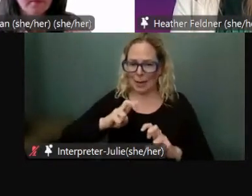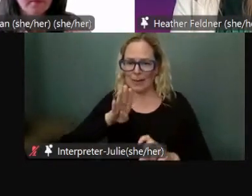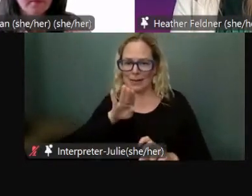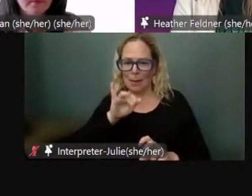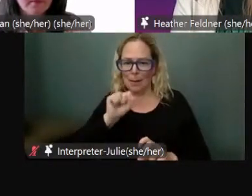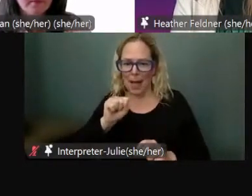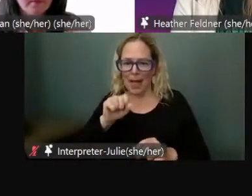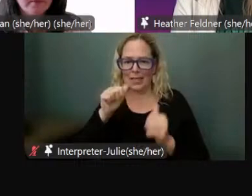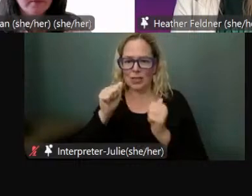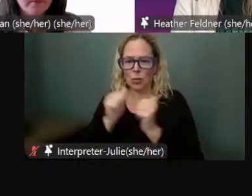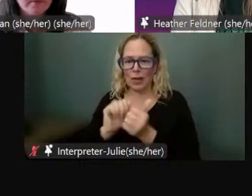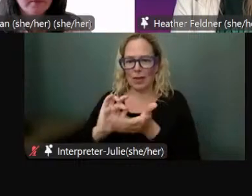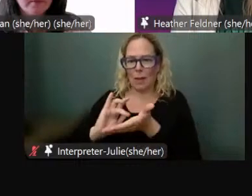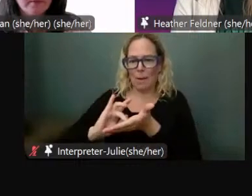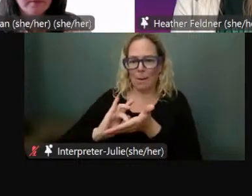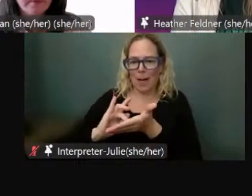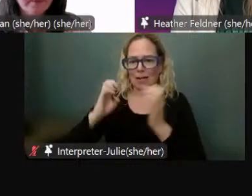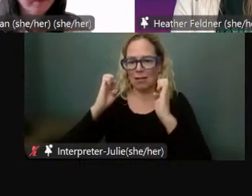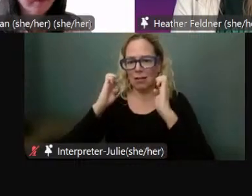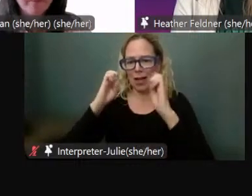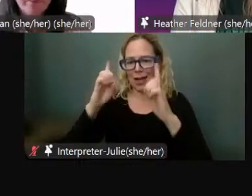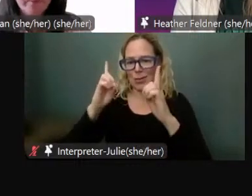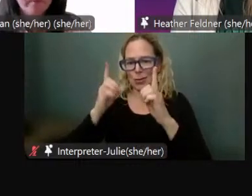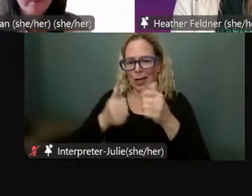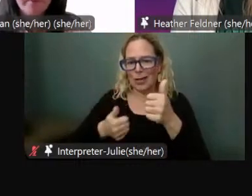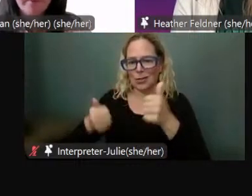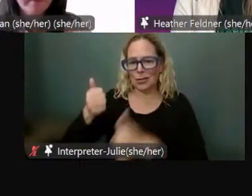among medical education administration?